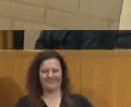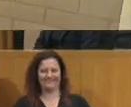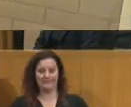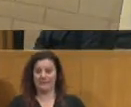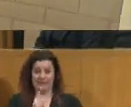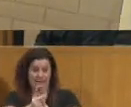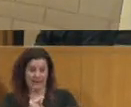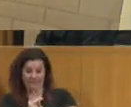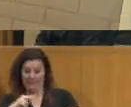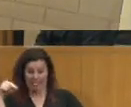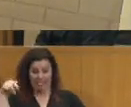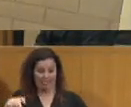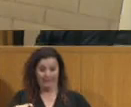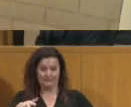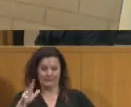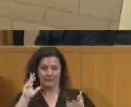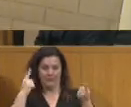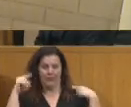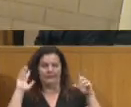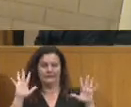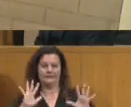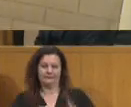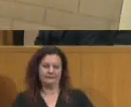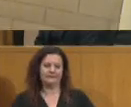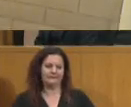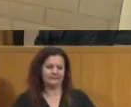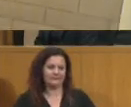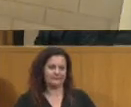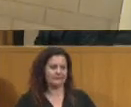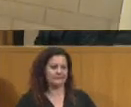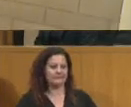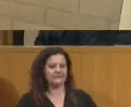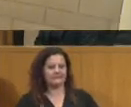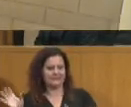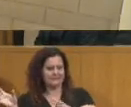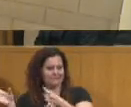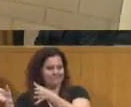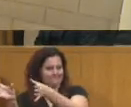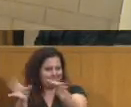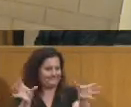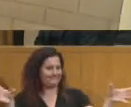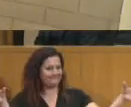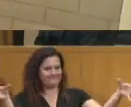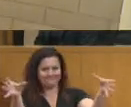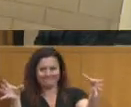join us at the dais. All right.